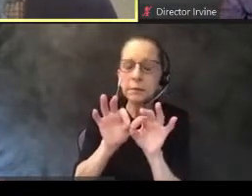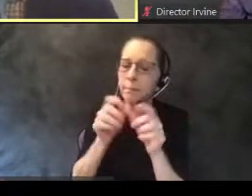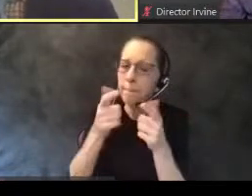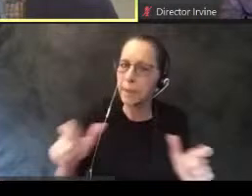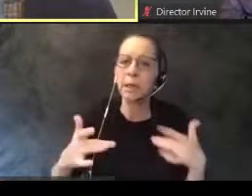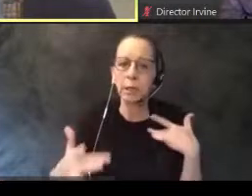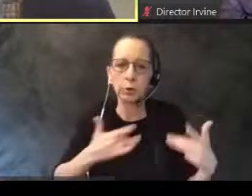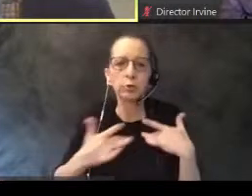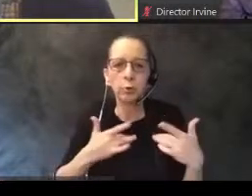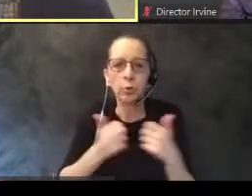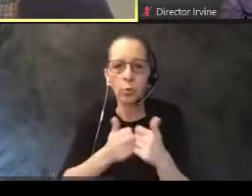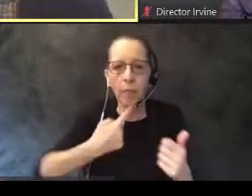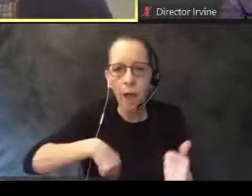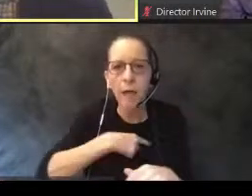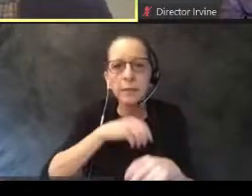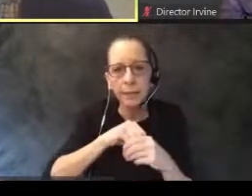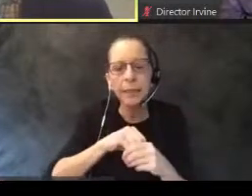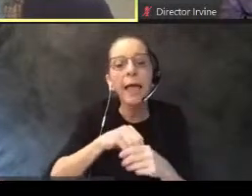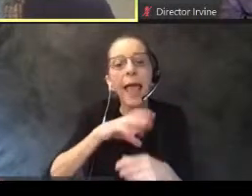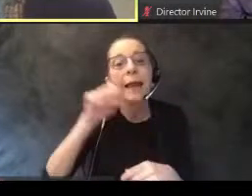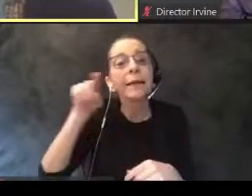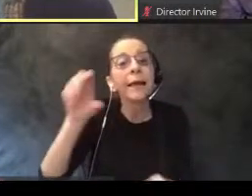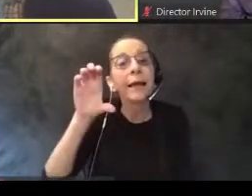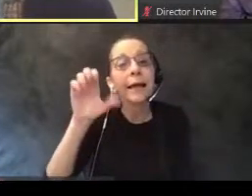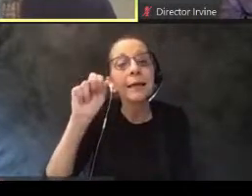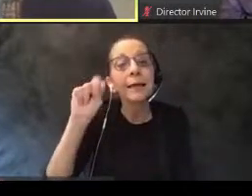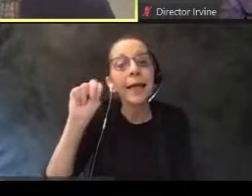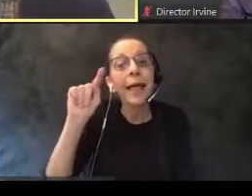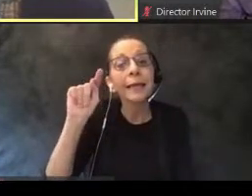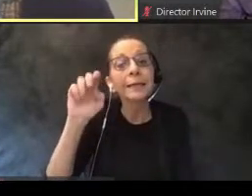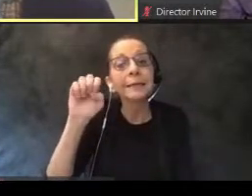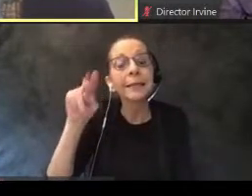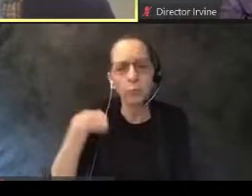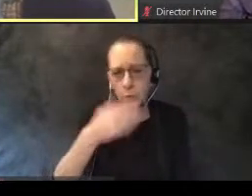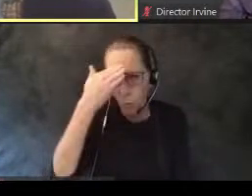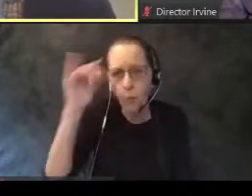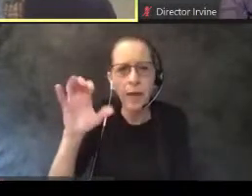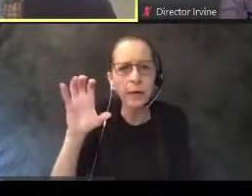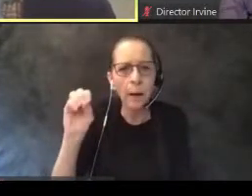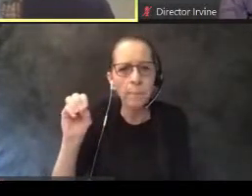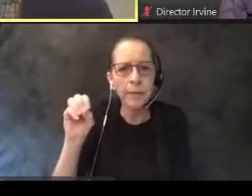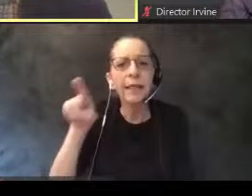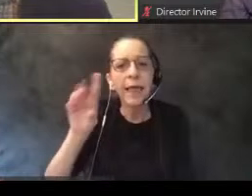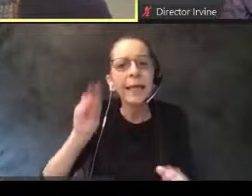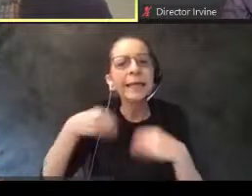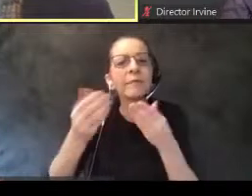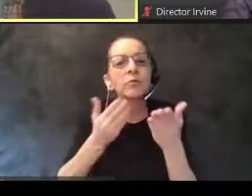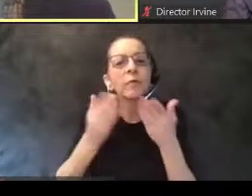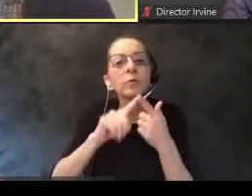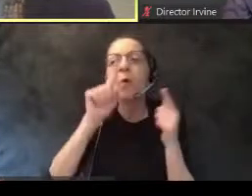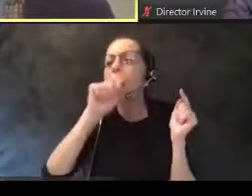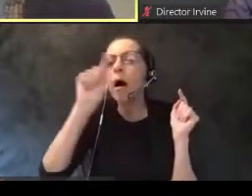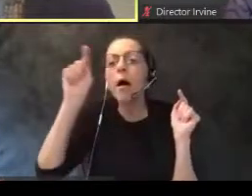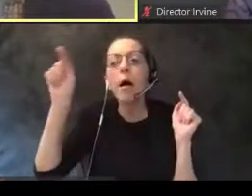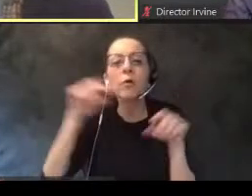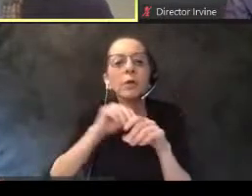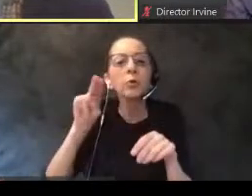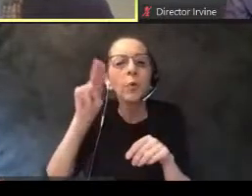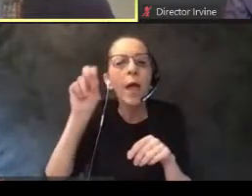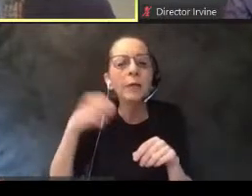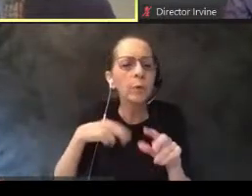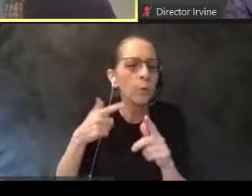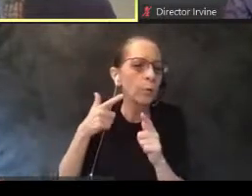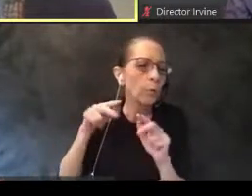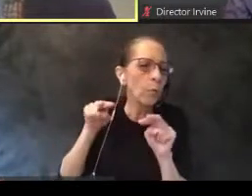ours, and Canteen is a known entity to us. They provide these types of services to others around the country, so we'll be